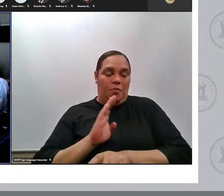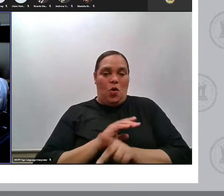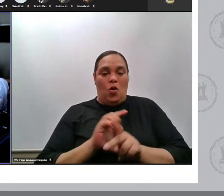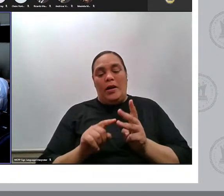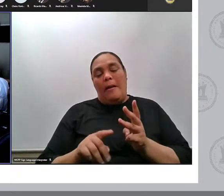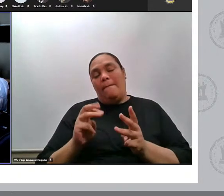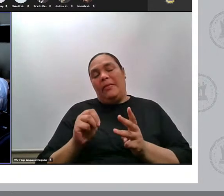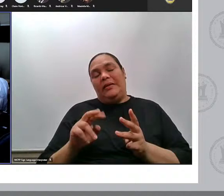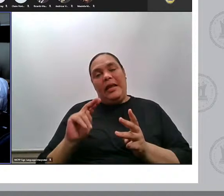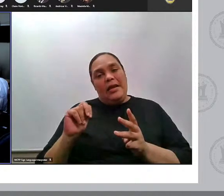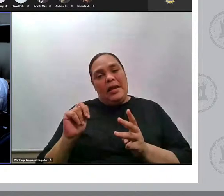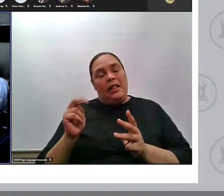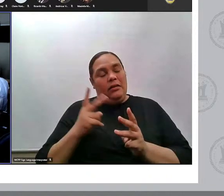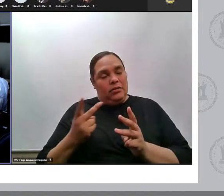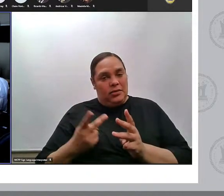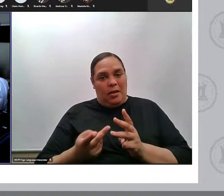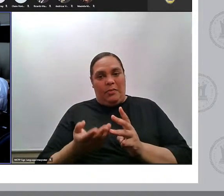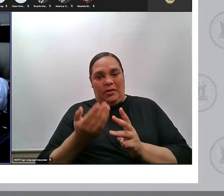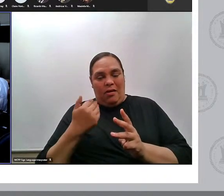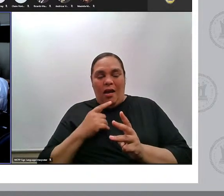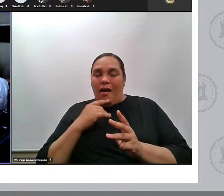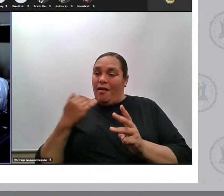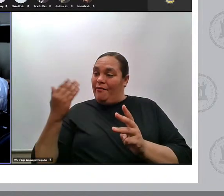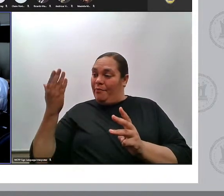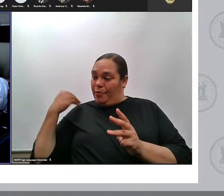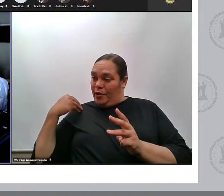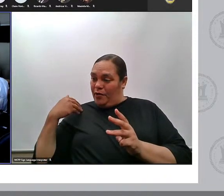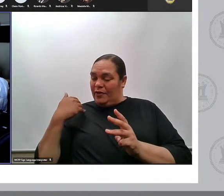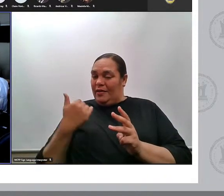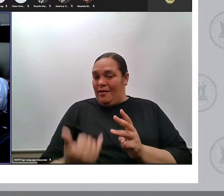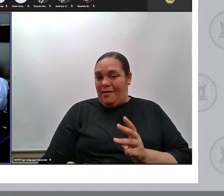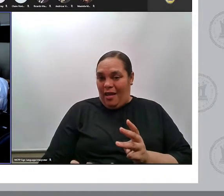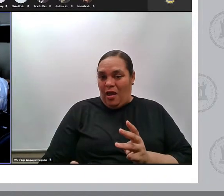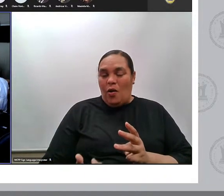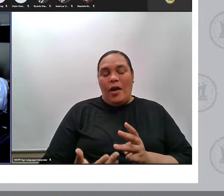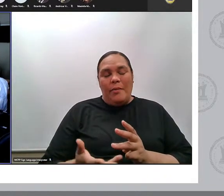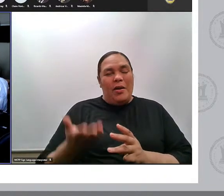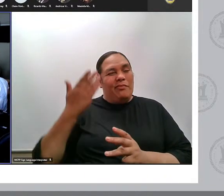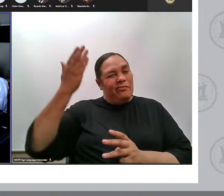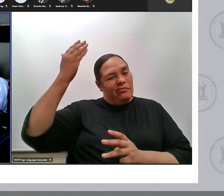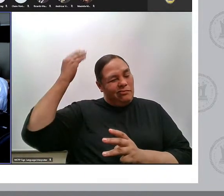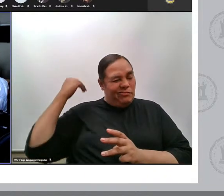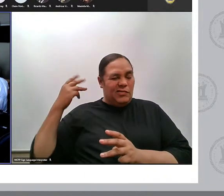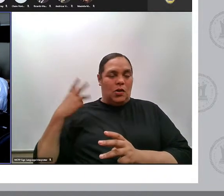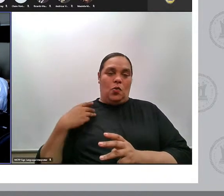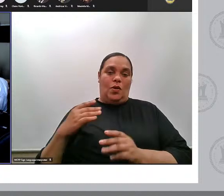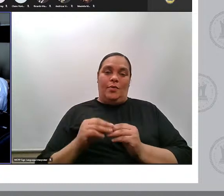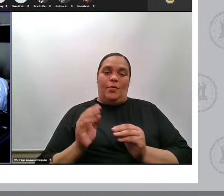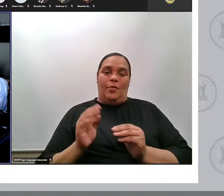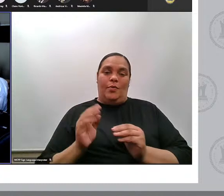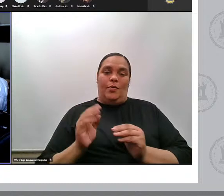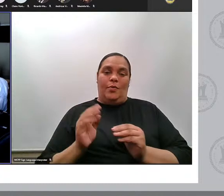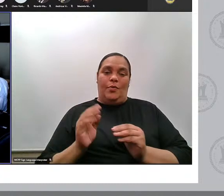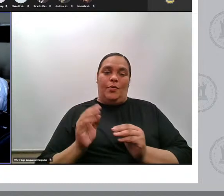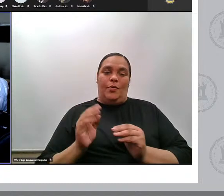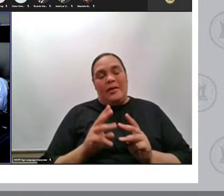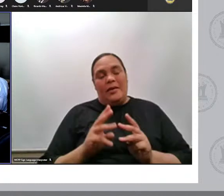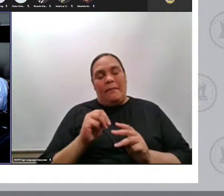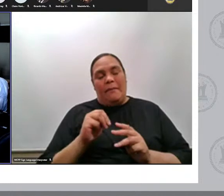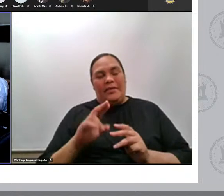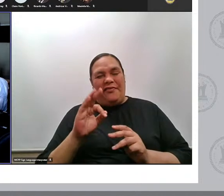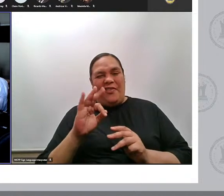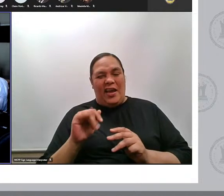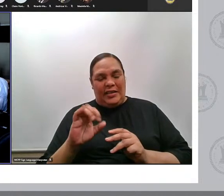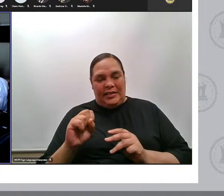Nichols, similarly so, is a current member and previously quite some time ago was also a board member. And Ms. Fani is on her second term